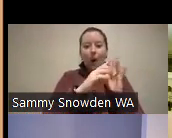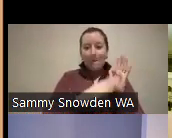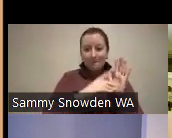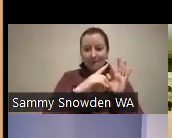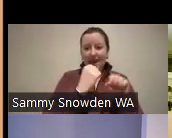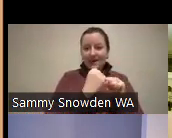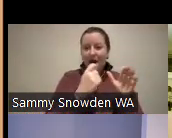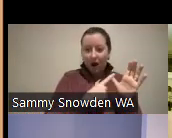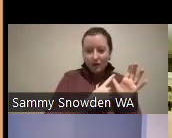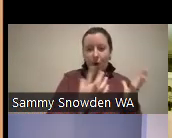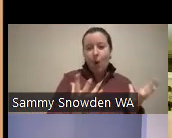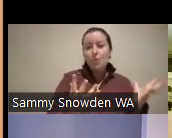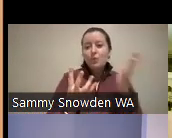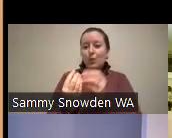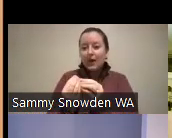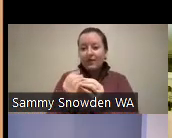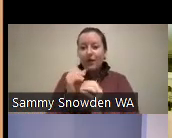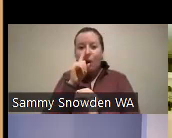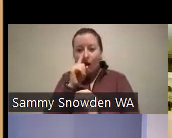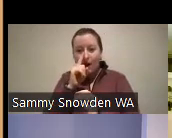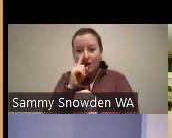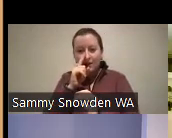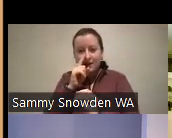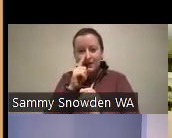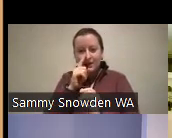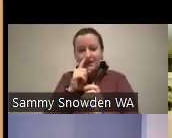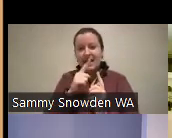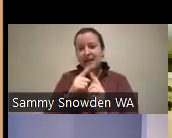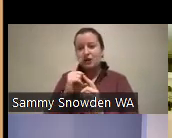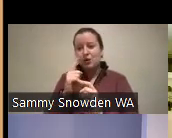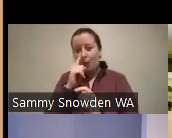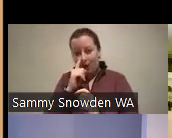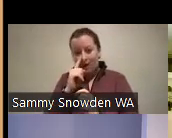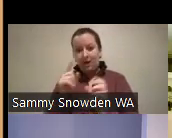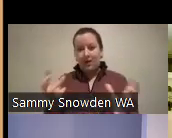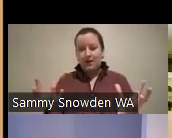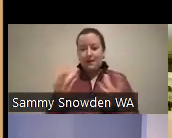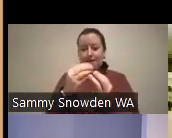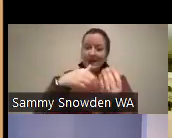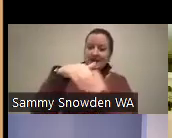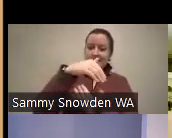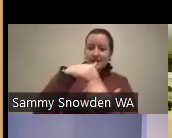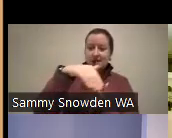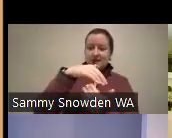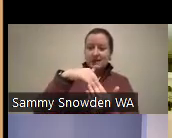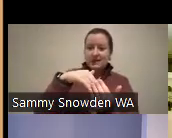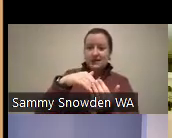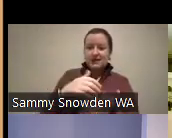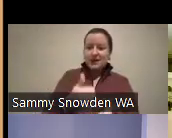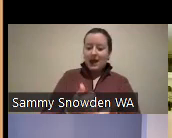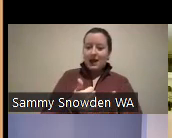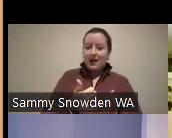marine and land sourced omega fatty acids. So these help support joint, cardiovascular and brain